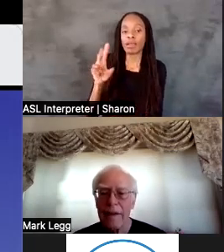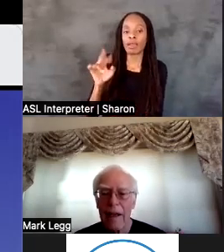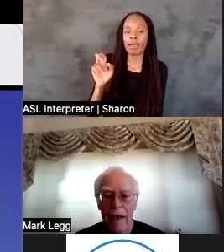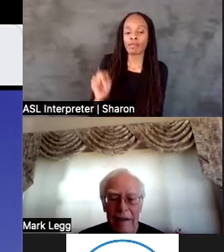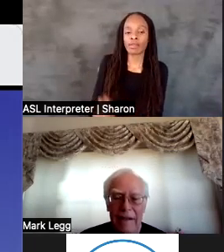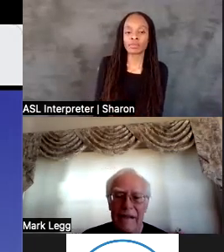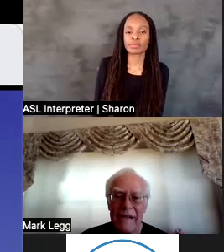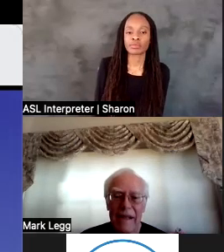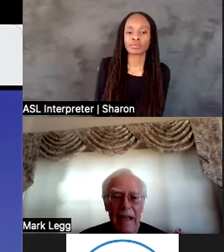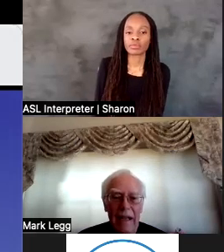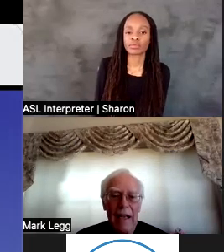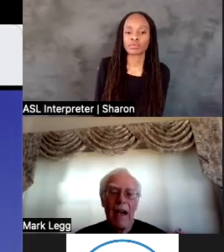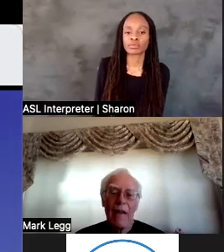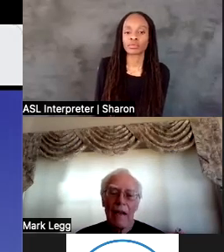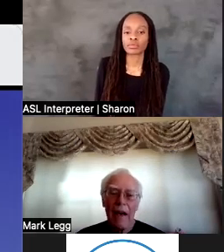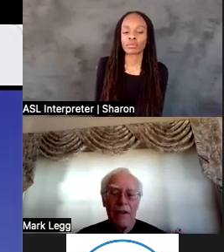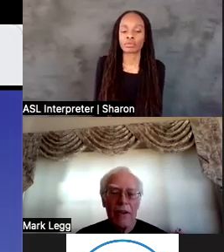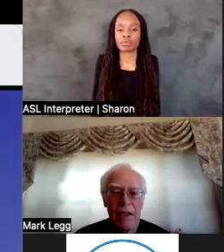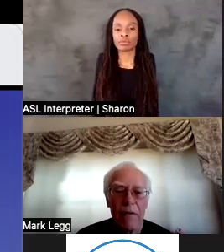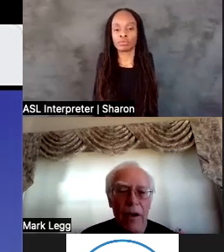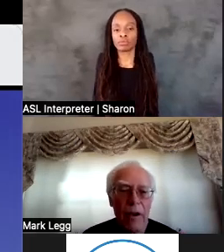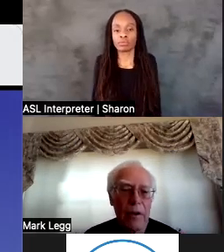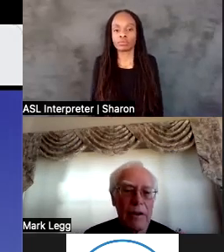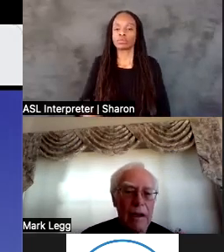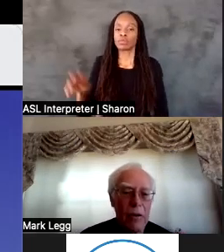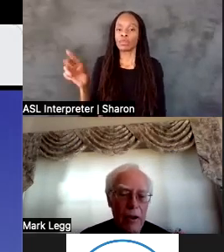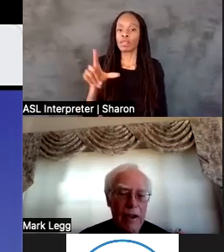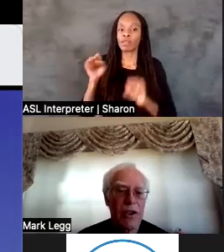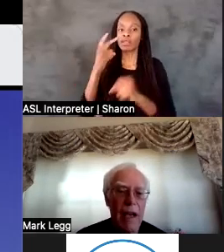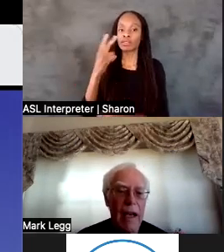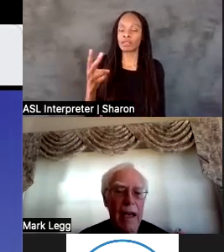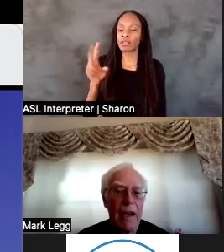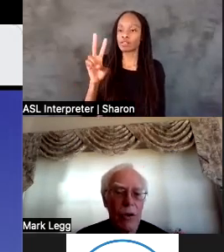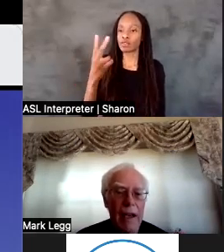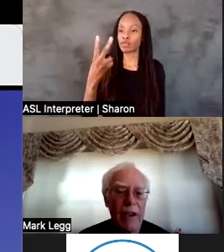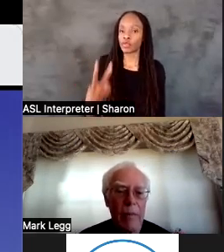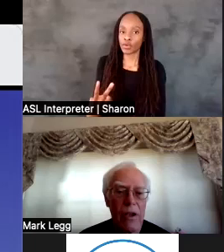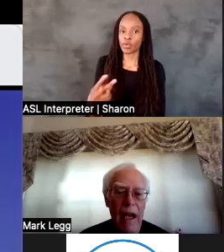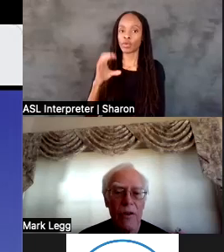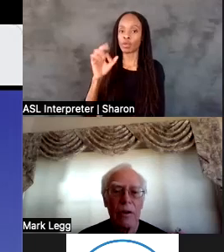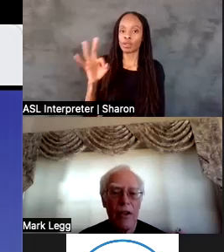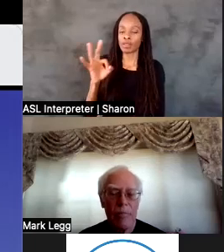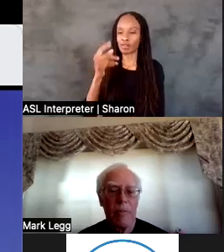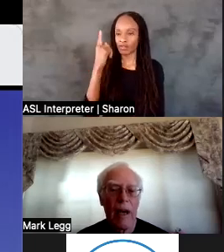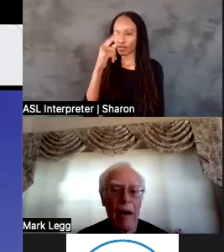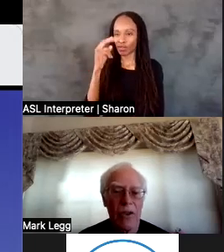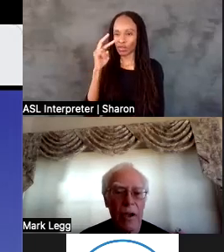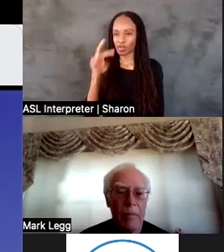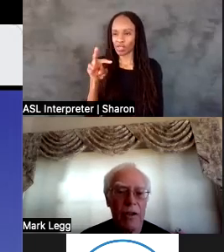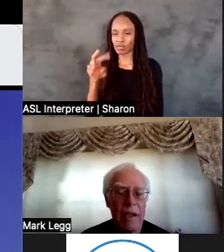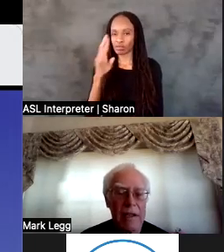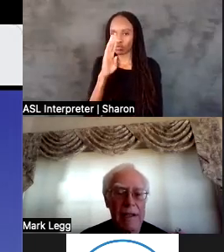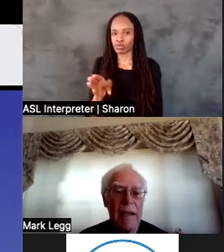You have the next slide? And on the left, you see it's a vertical cliff. You're looking straight ahead, 20 centimeters. They have two laser beams on Alvin,